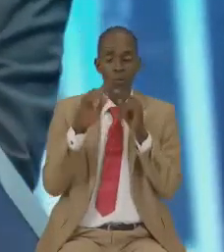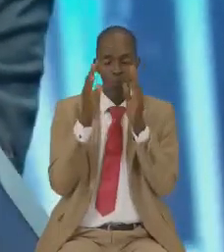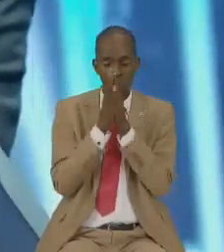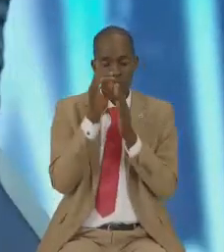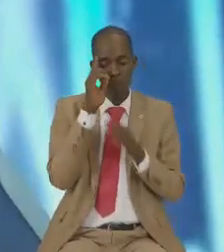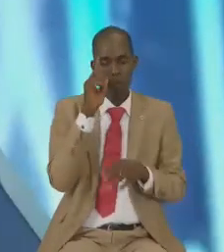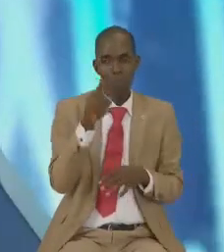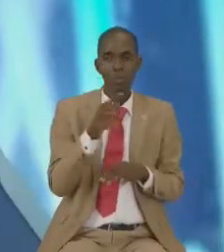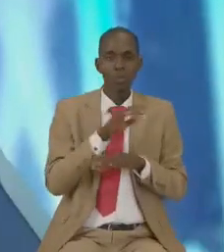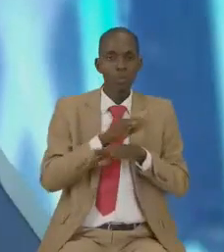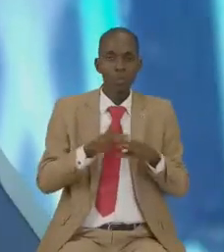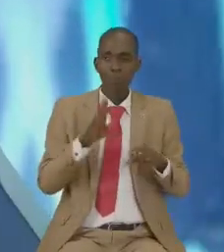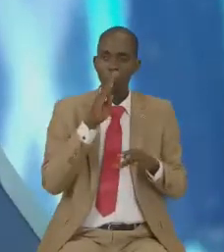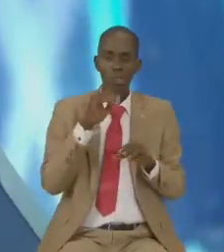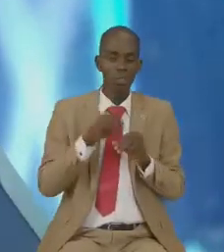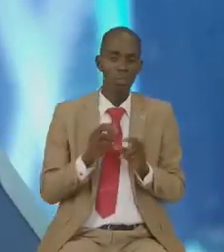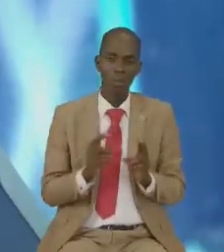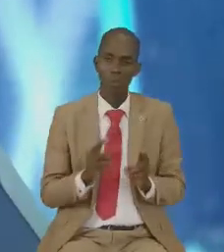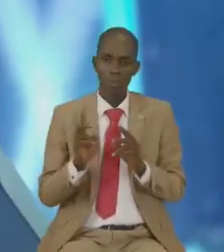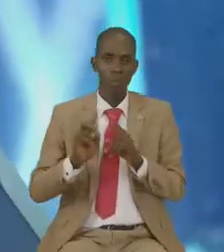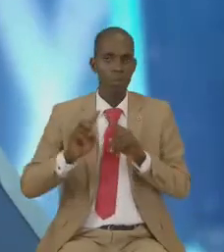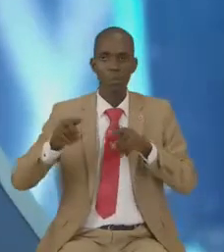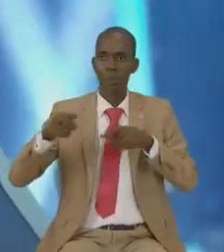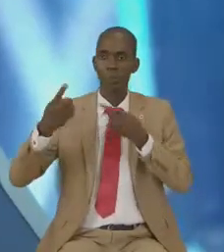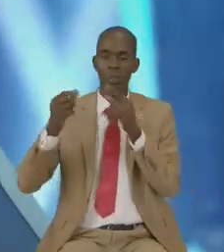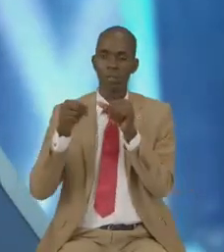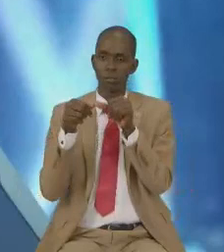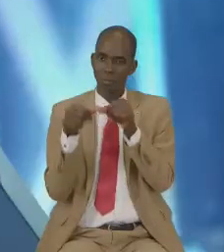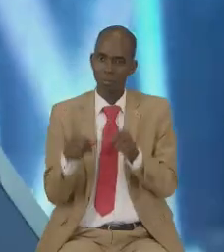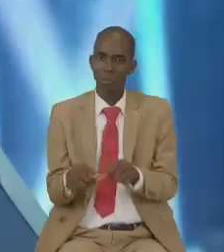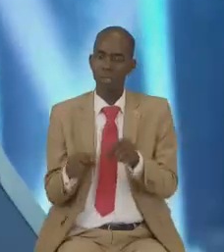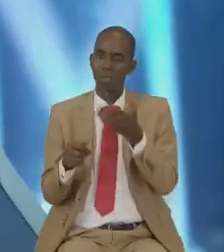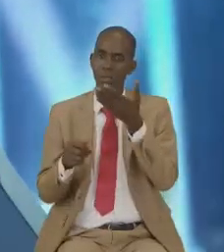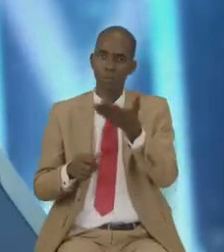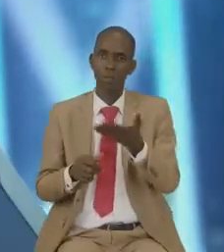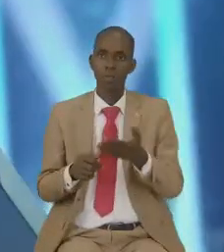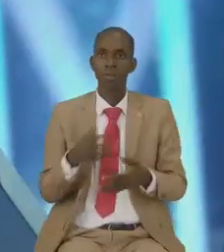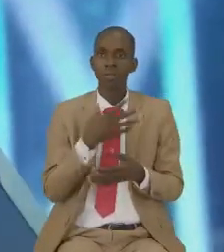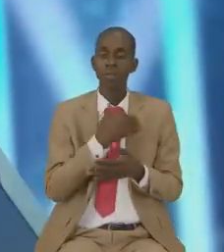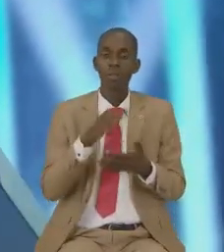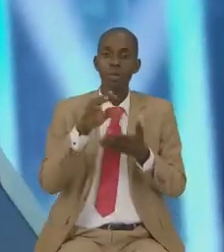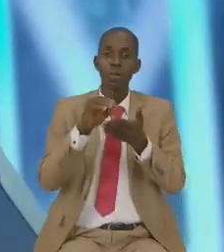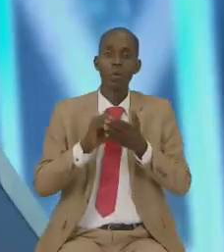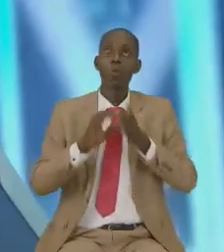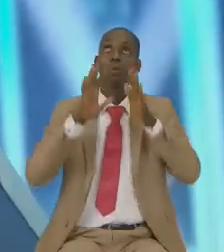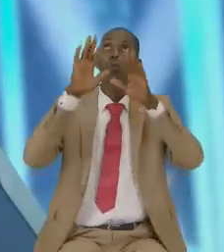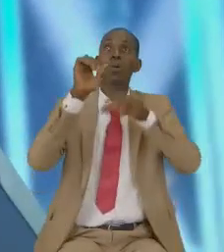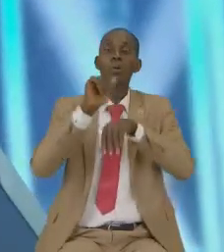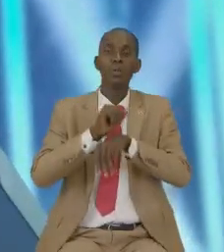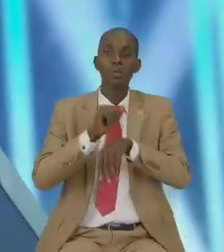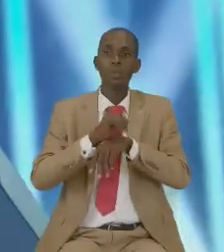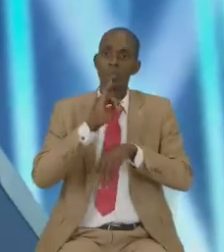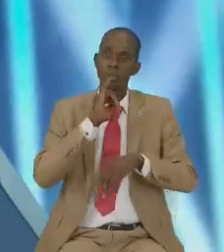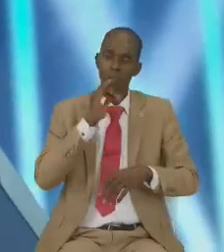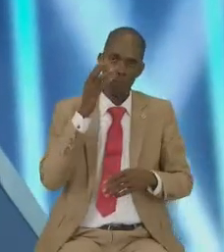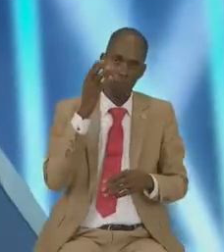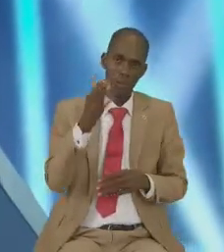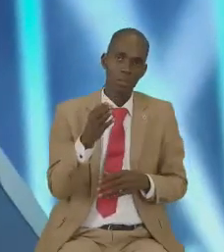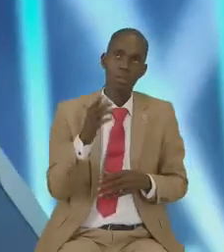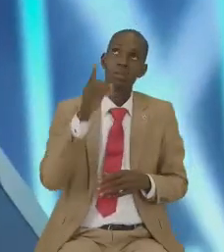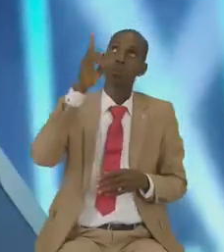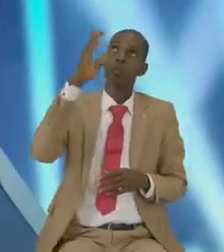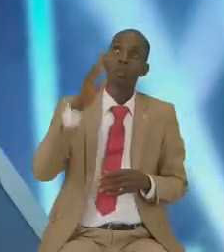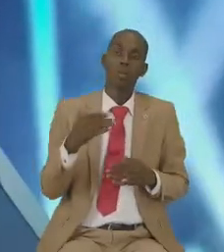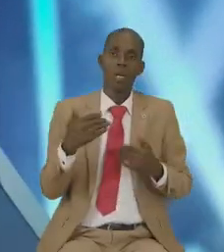vehicles to take you home. And your package of miracle is here. God has equipped the man